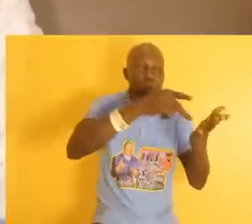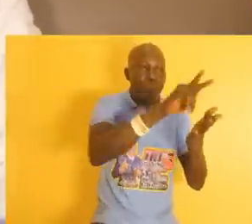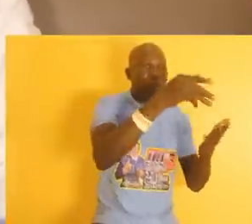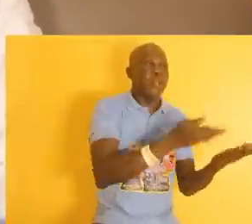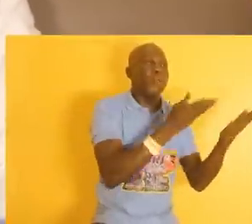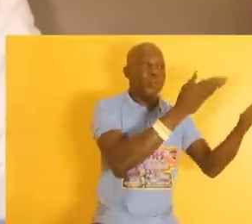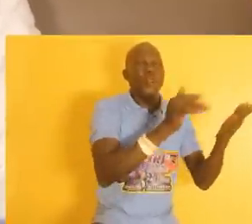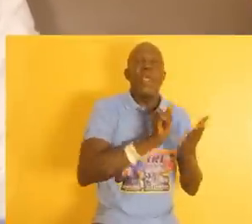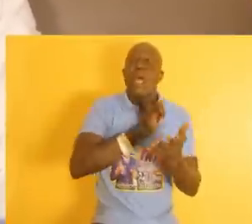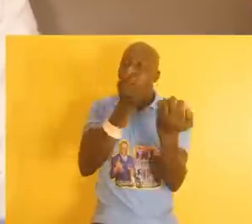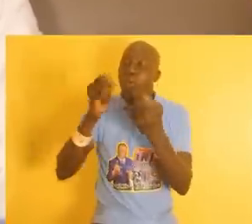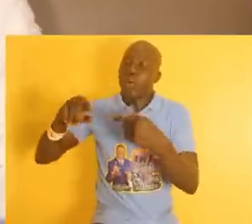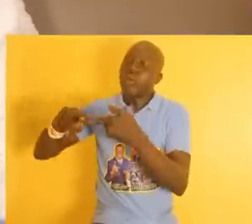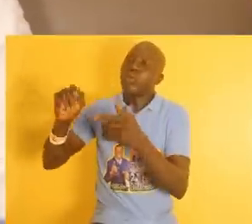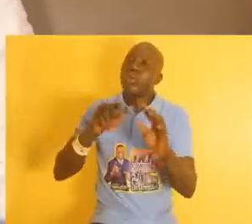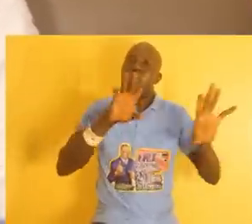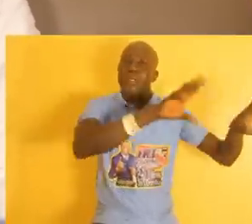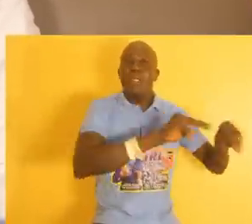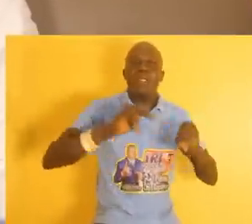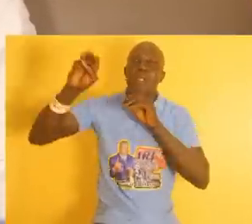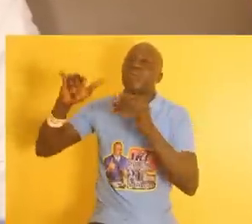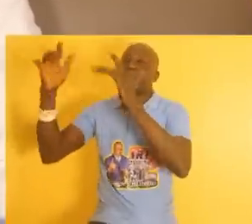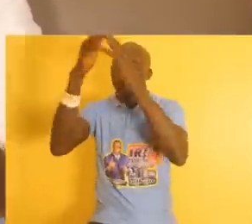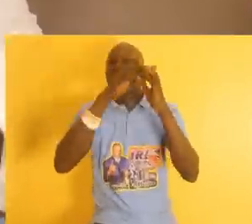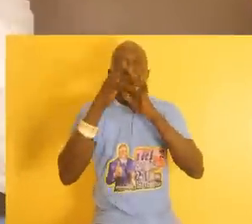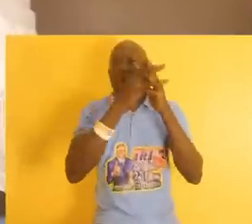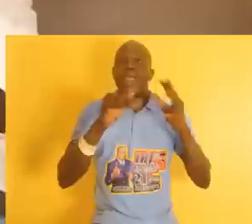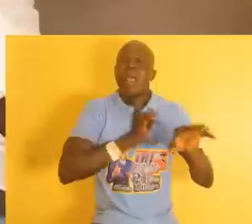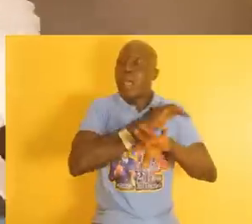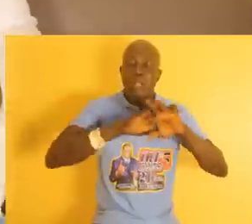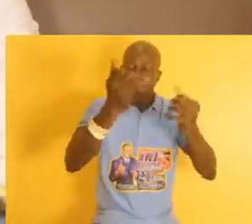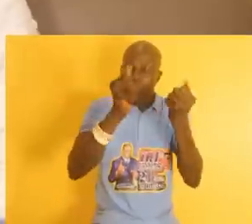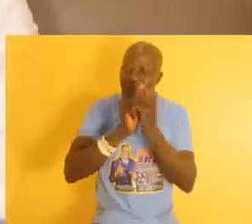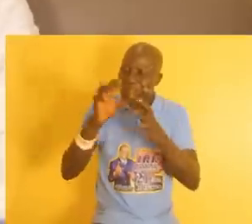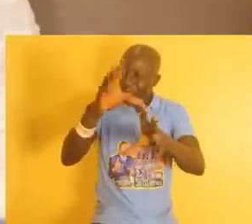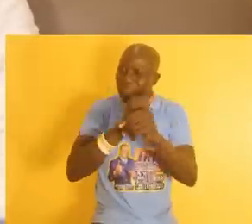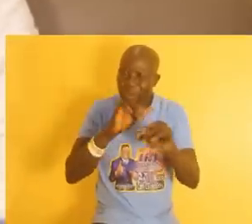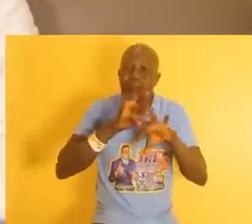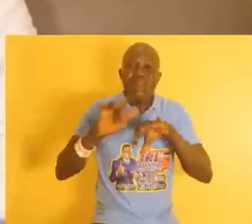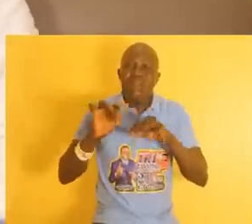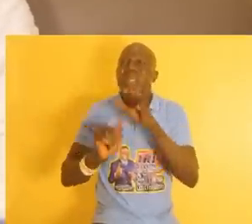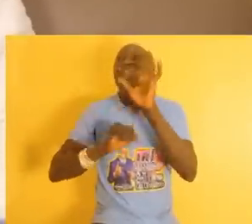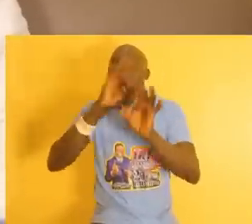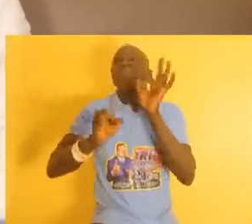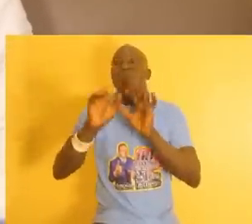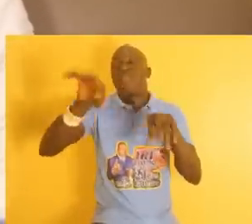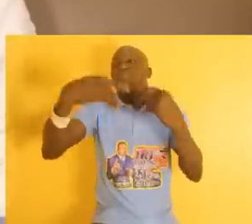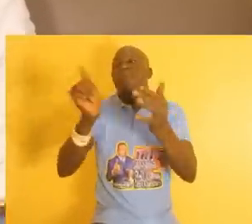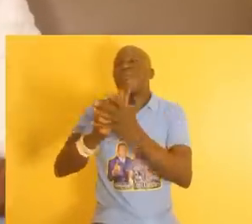I want to? We want to take them abroad. Ben, you take it for granted. I don't take it for granted. If